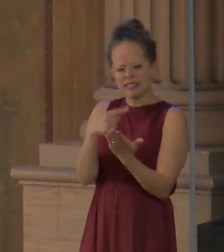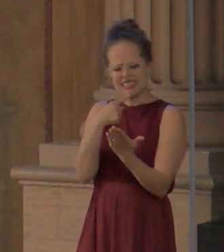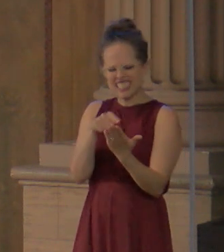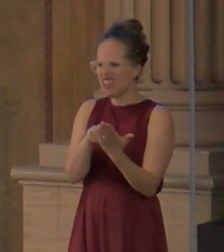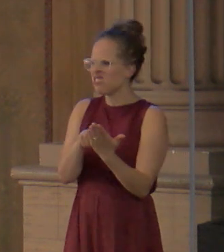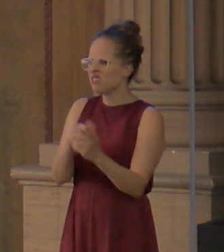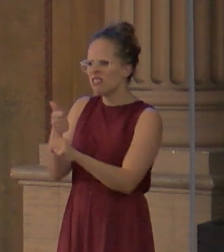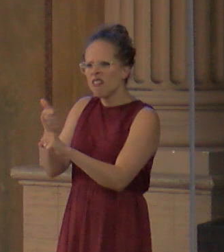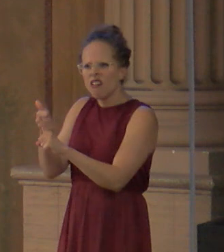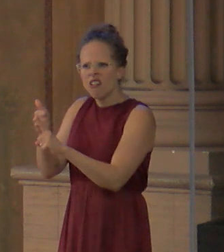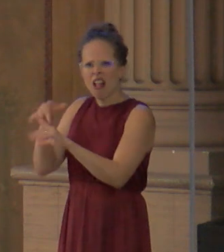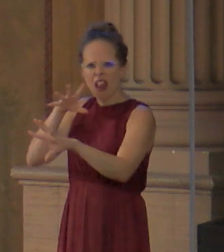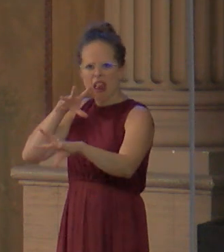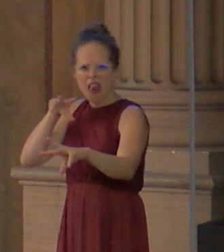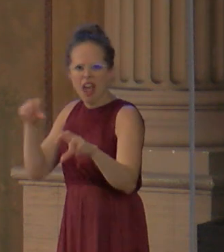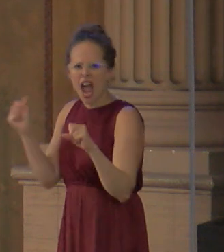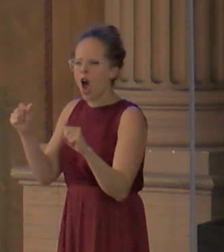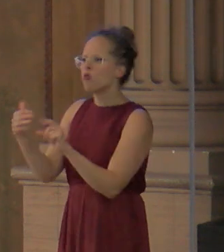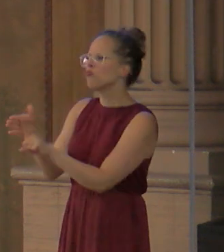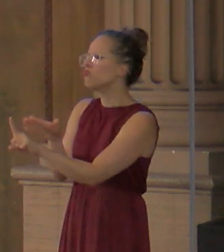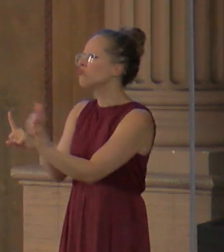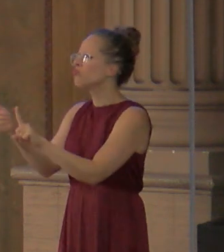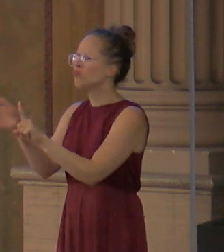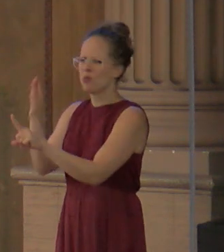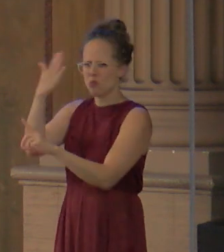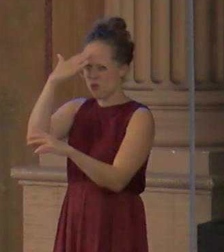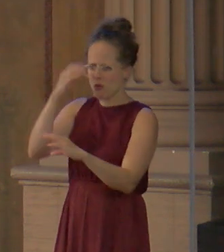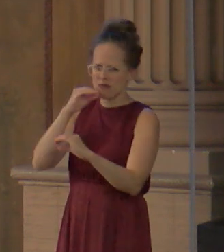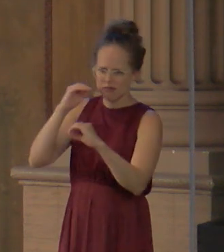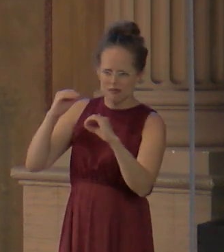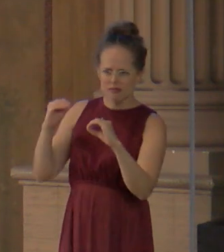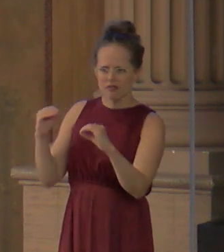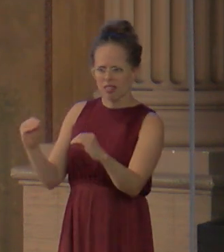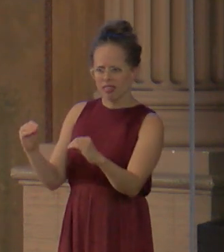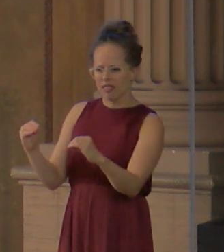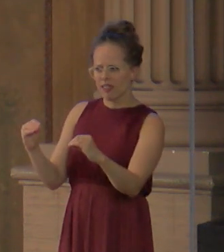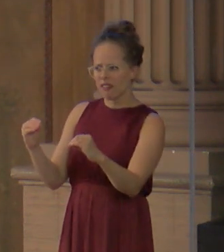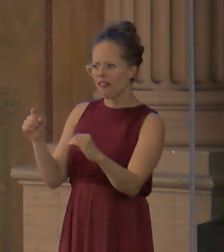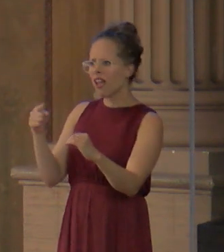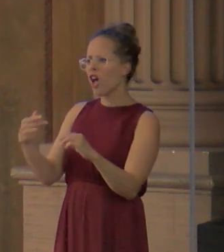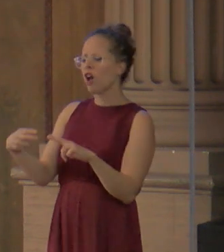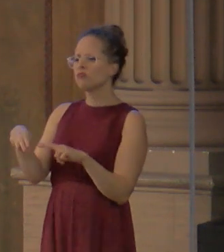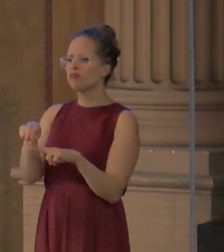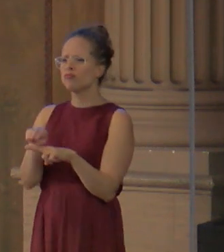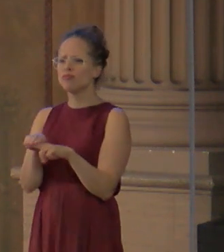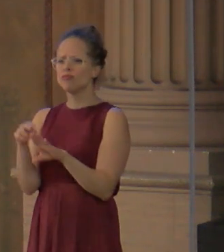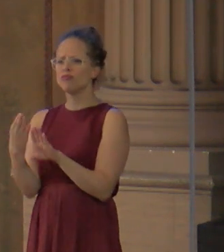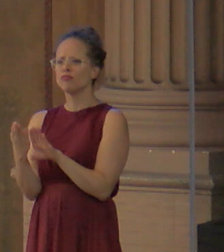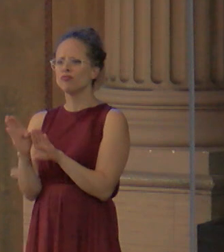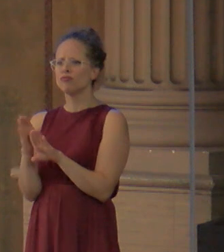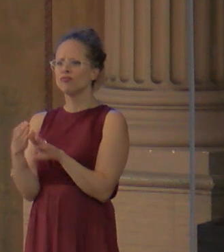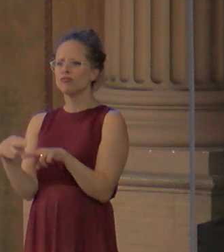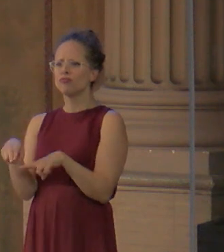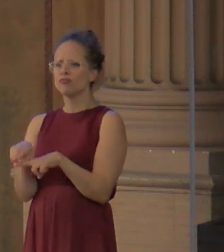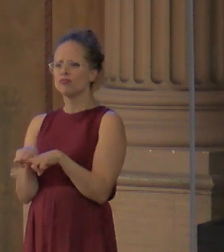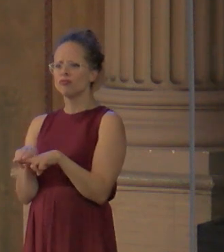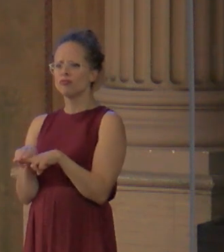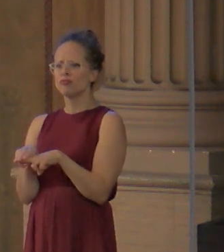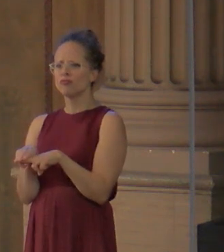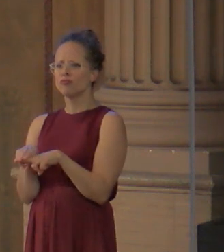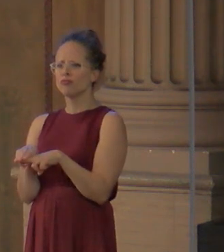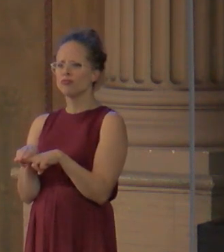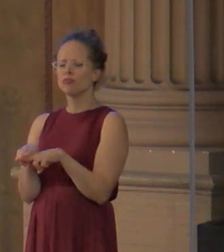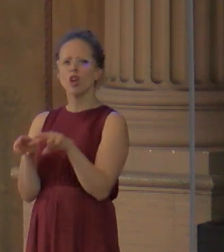loud. She's seductive and knows nothing. She sits at the door of her house. She takes a seat on the highest places of the